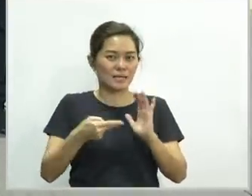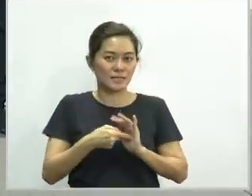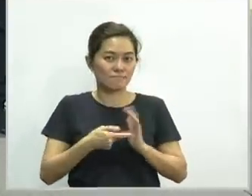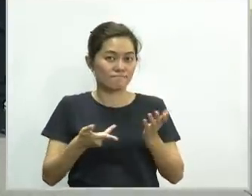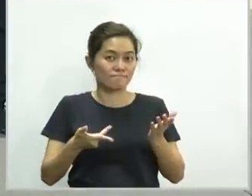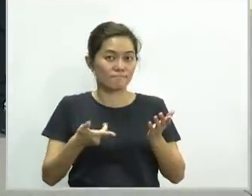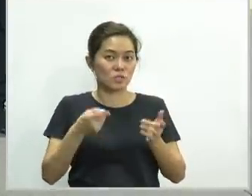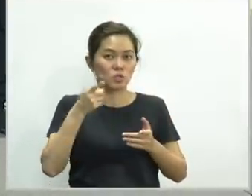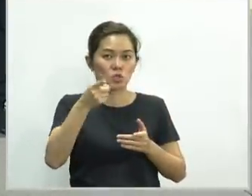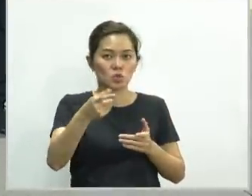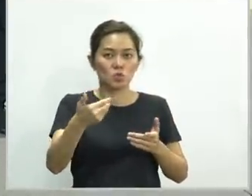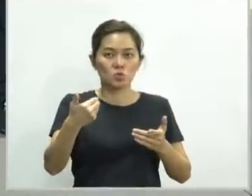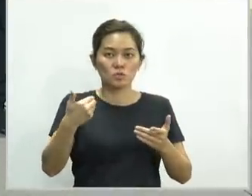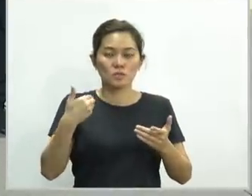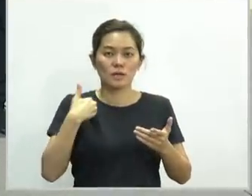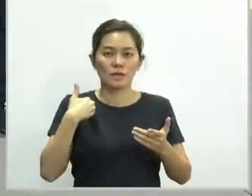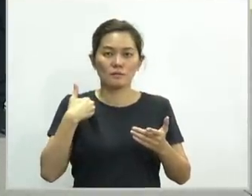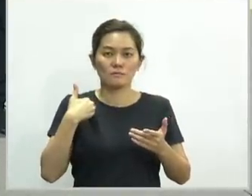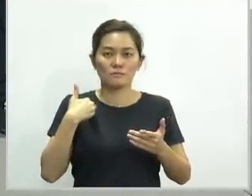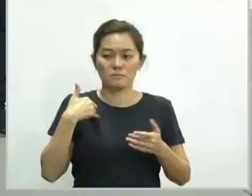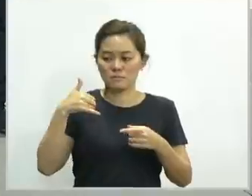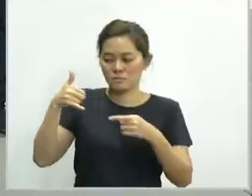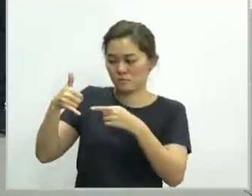you have to reposition Jesus.